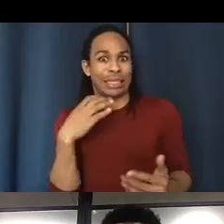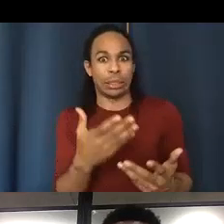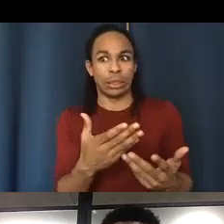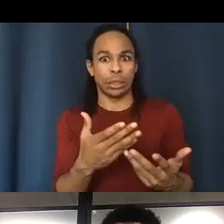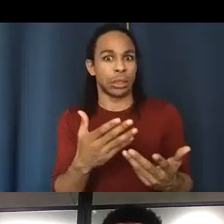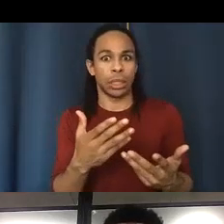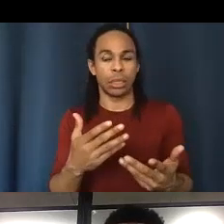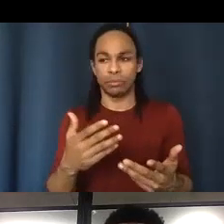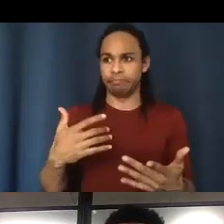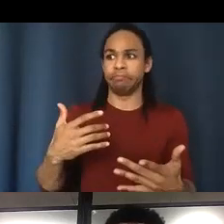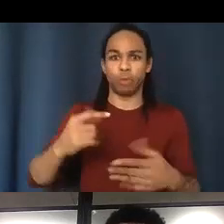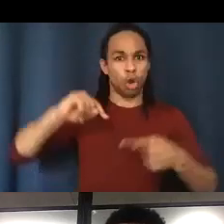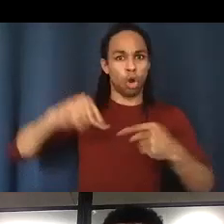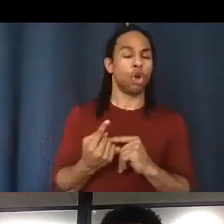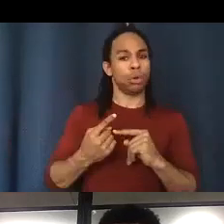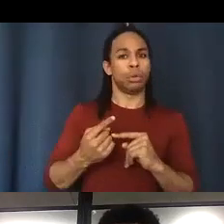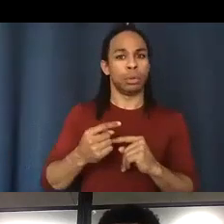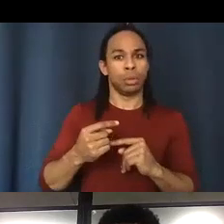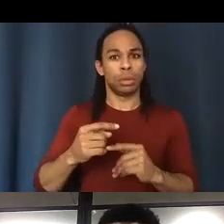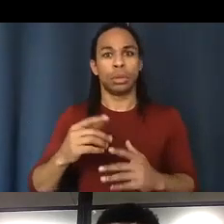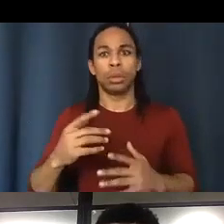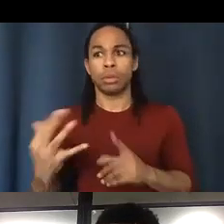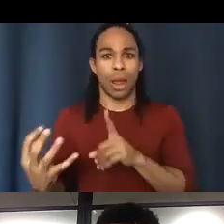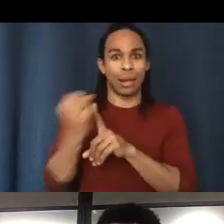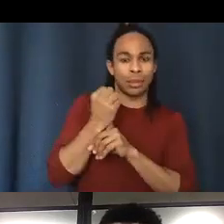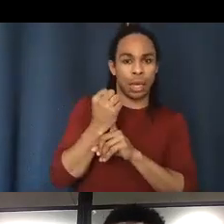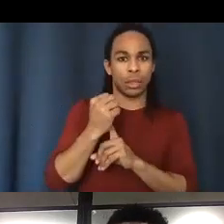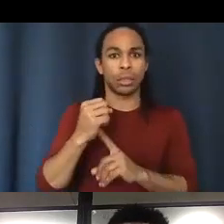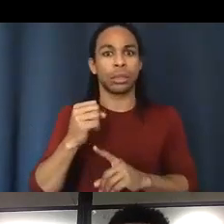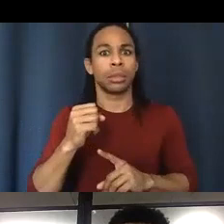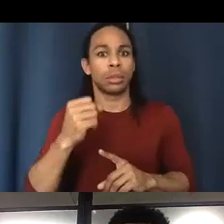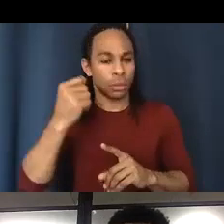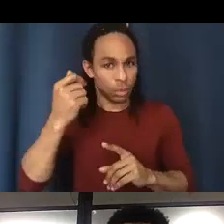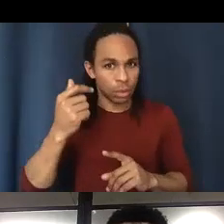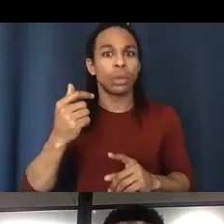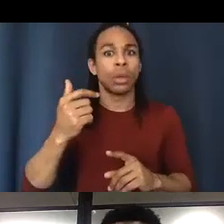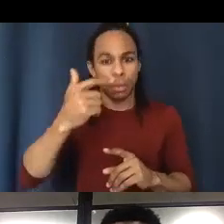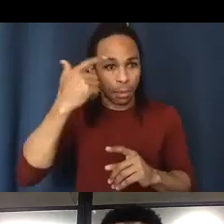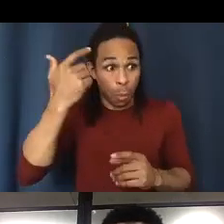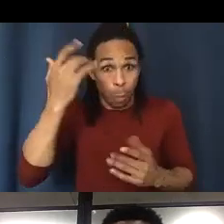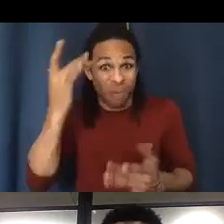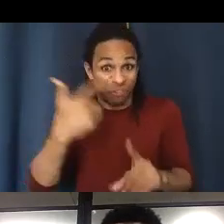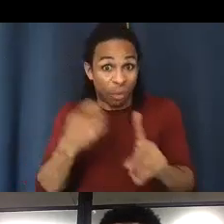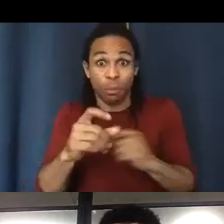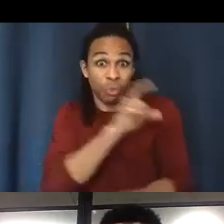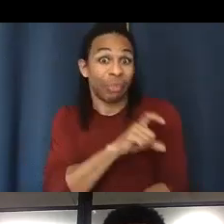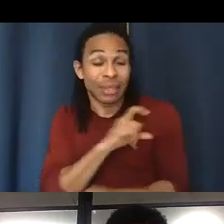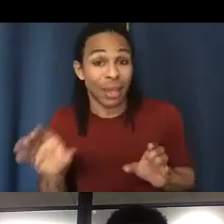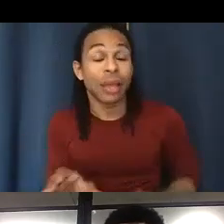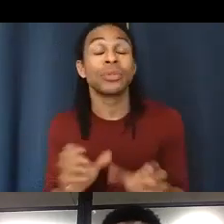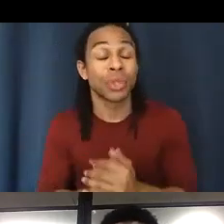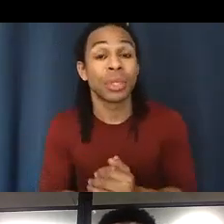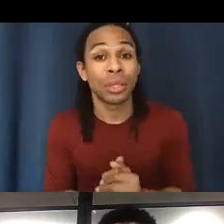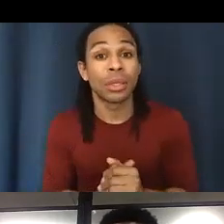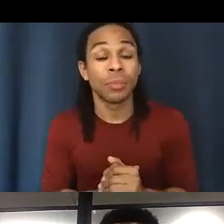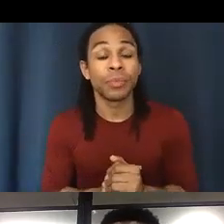that have died as a result of police action. So as much as at times we support the